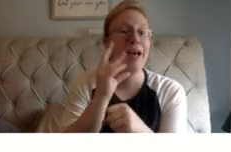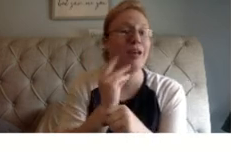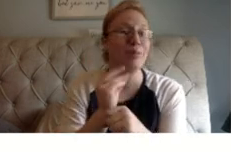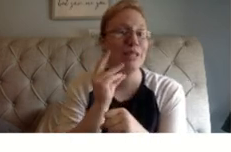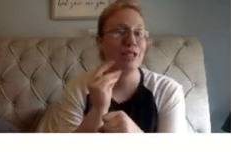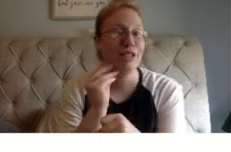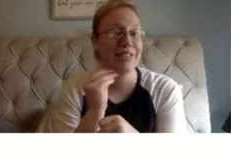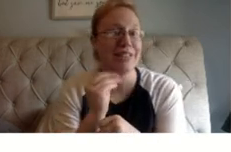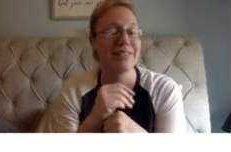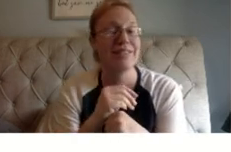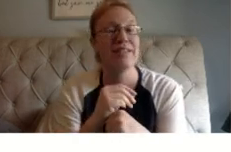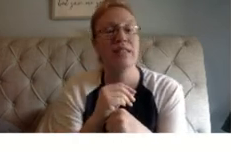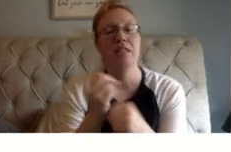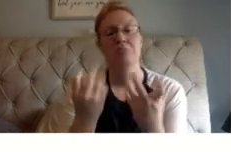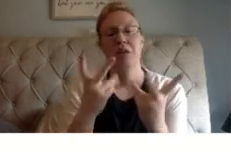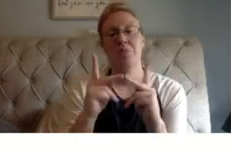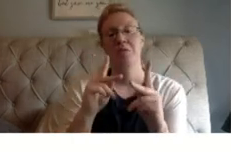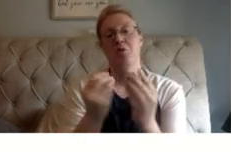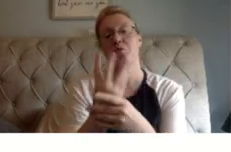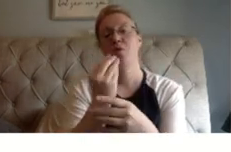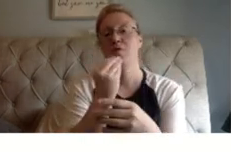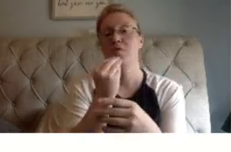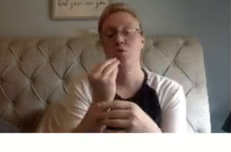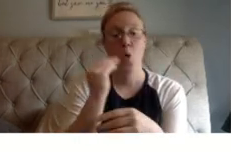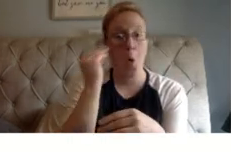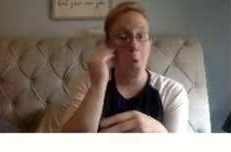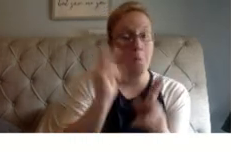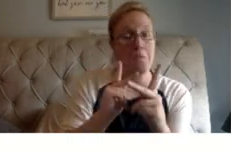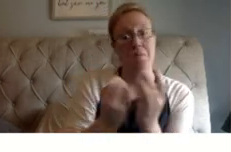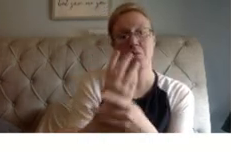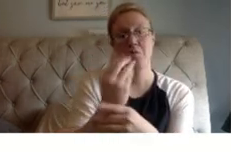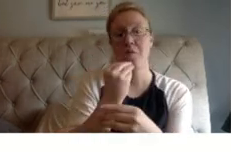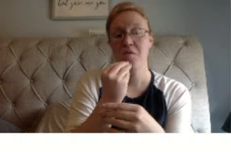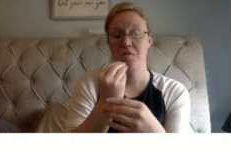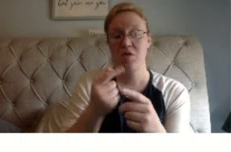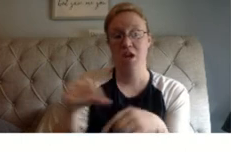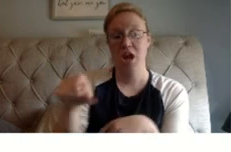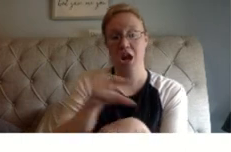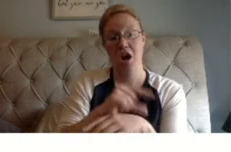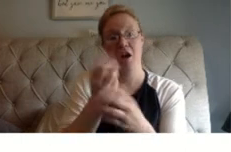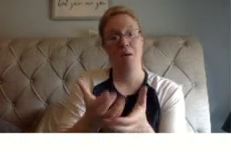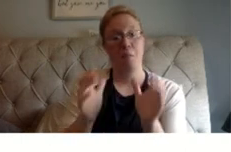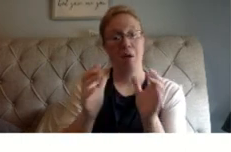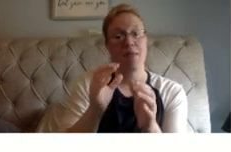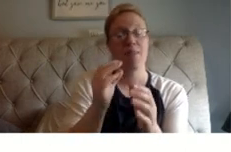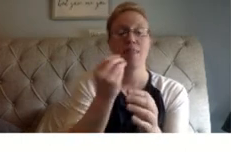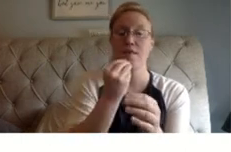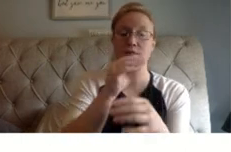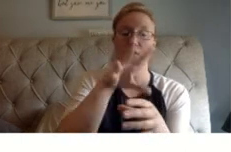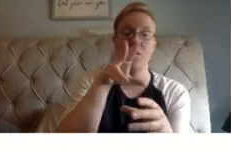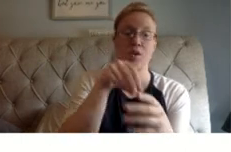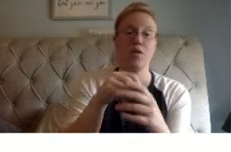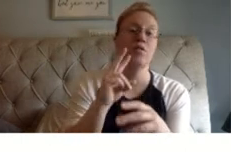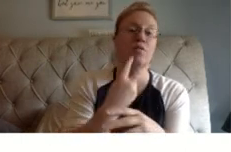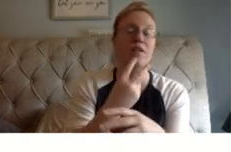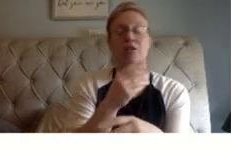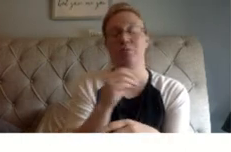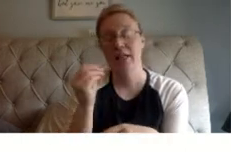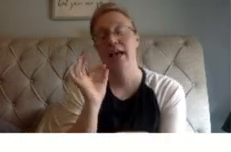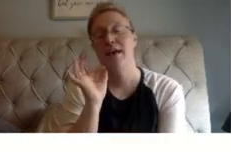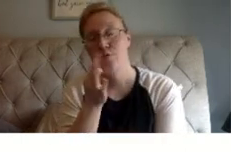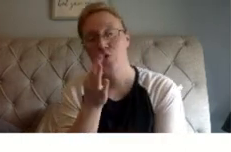Many people are growing food at home. People are growing food in gardens and pots. The food includes vegetables and fruits.